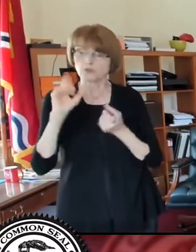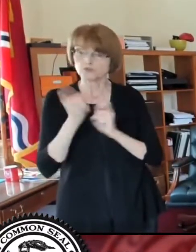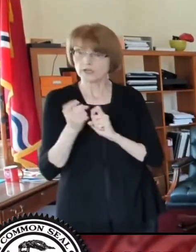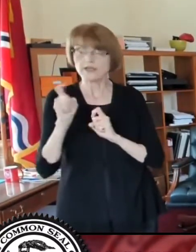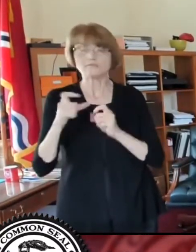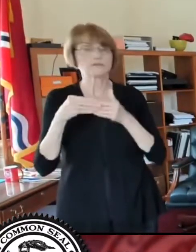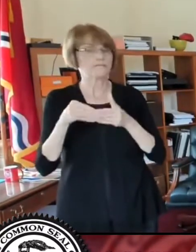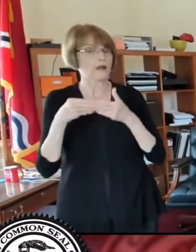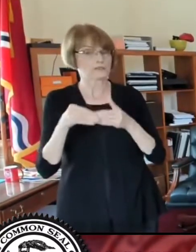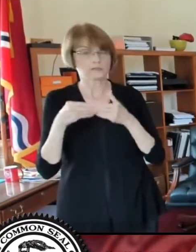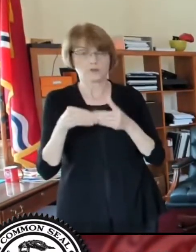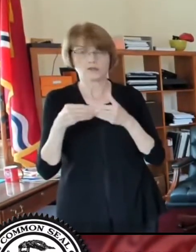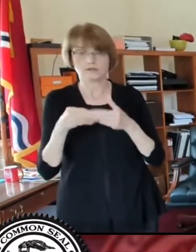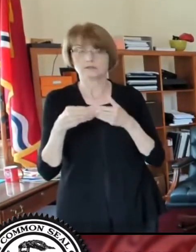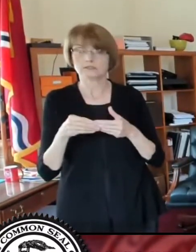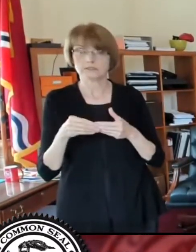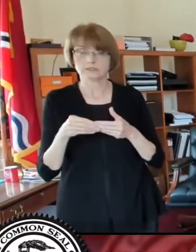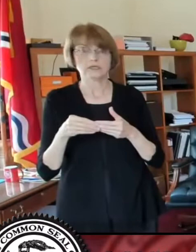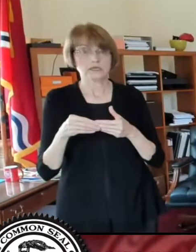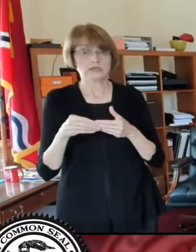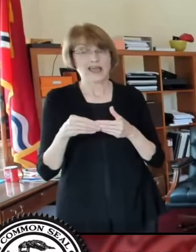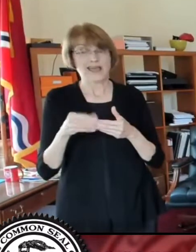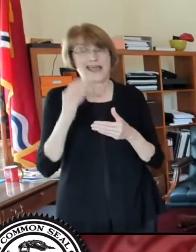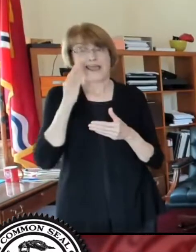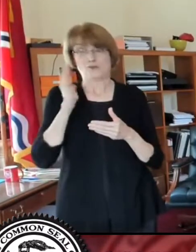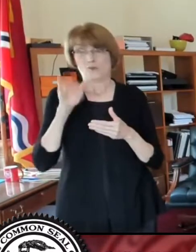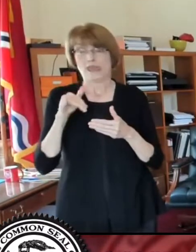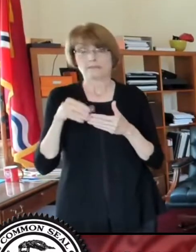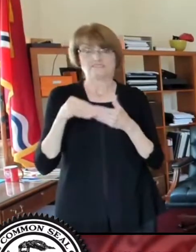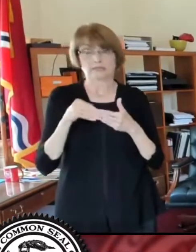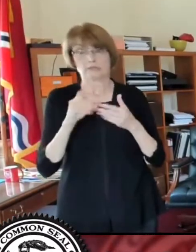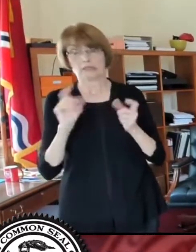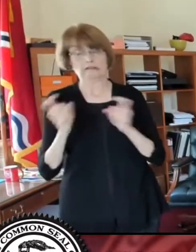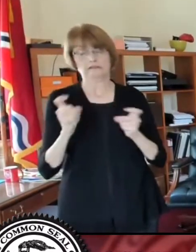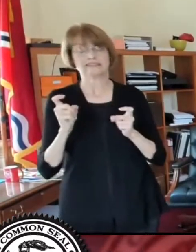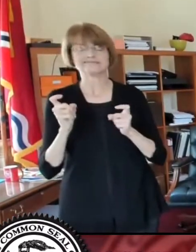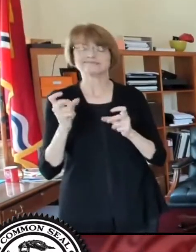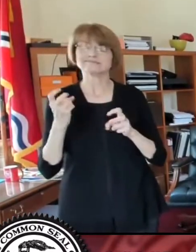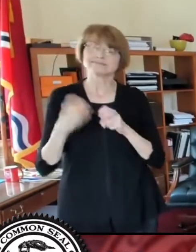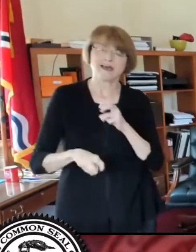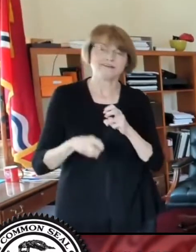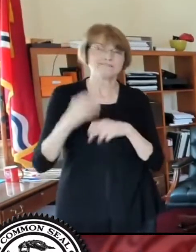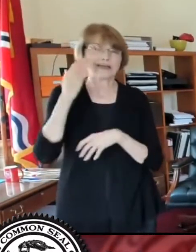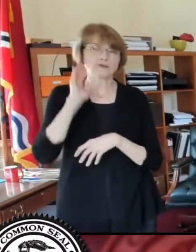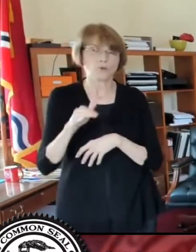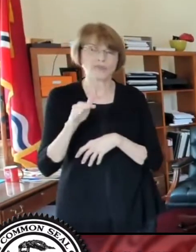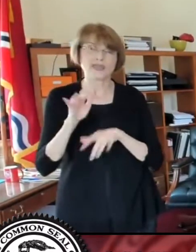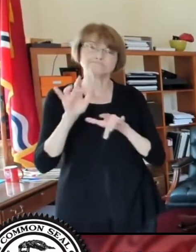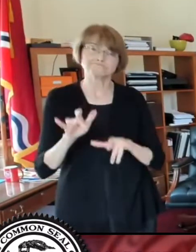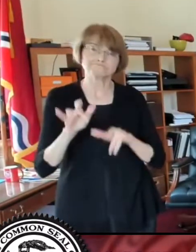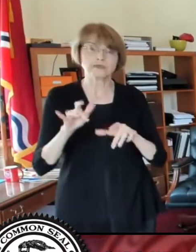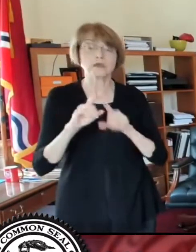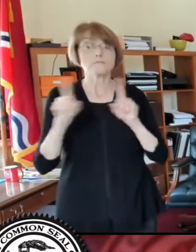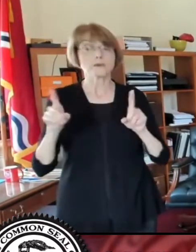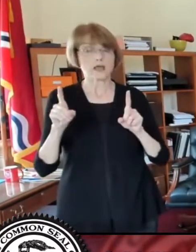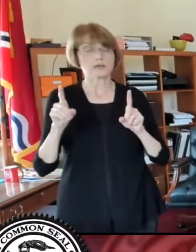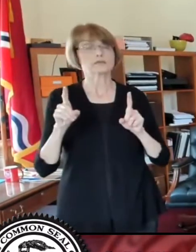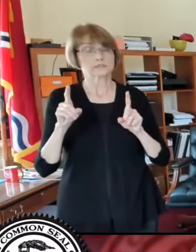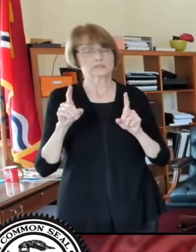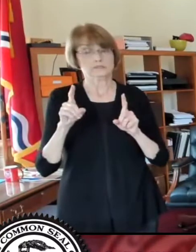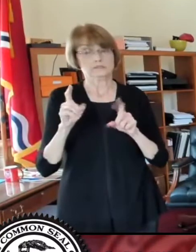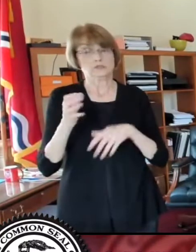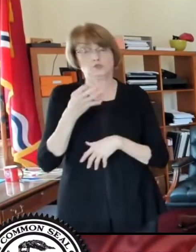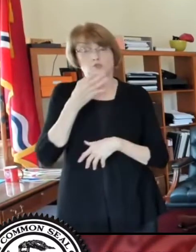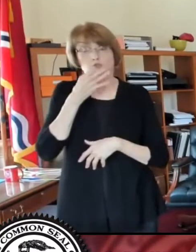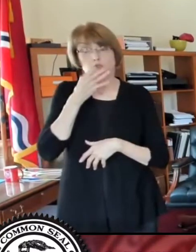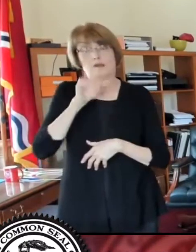flexible with this, and that is really, really tough, I know. But various school districts will be announcing their plans in the near